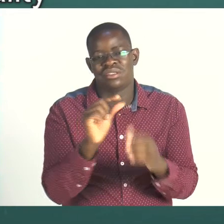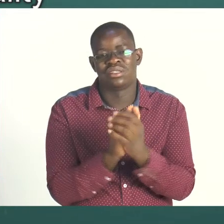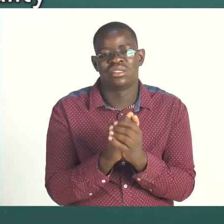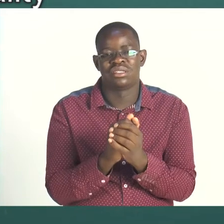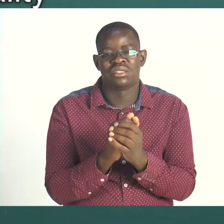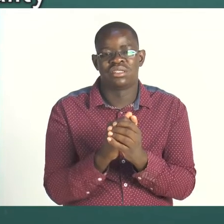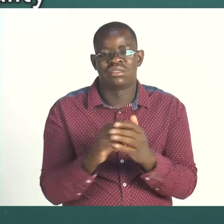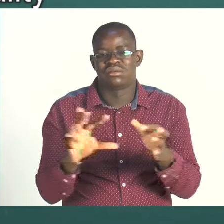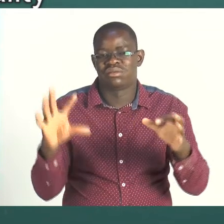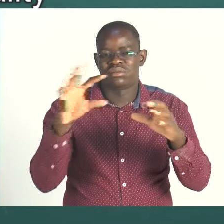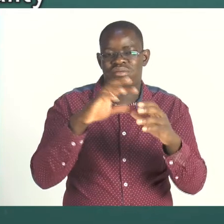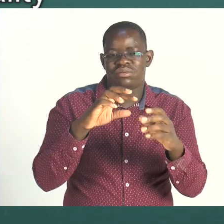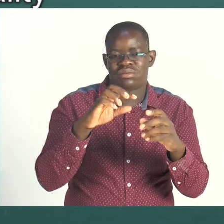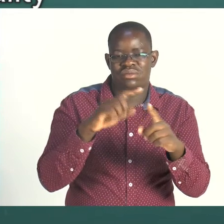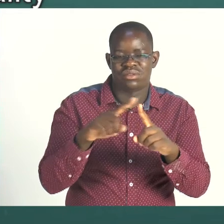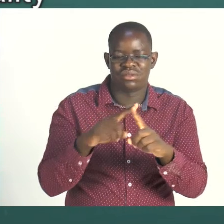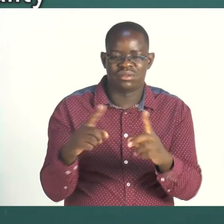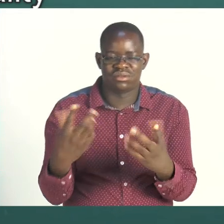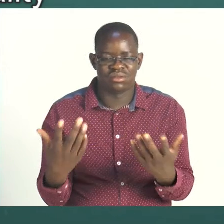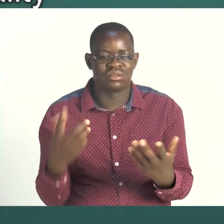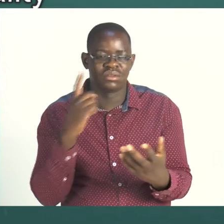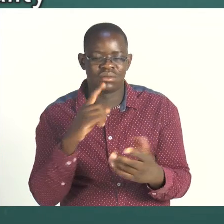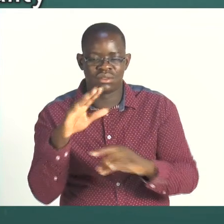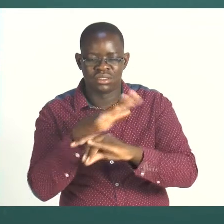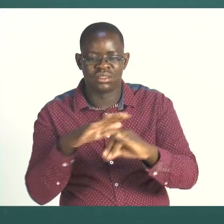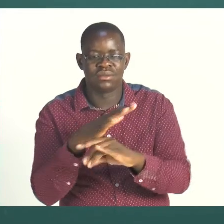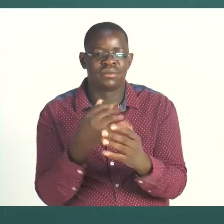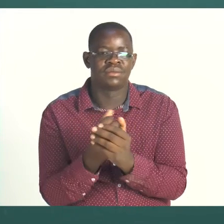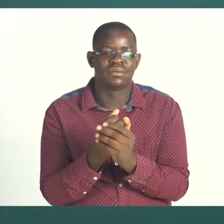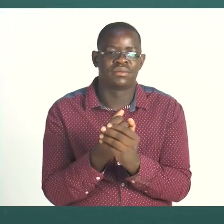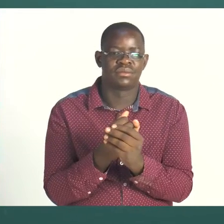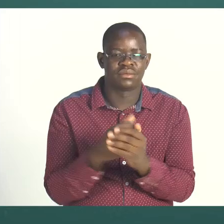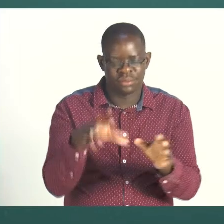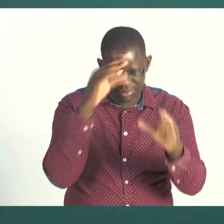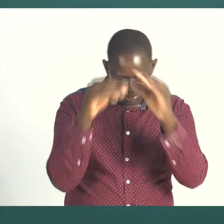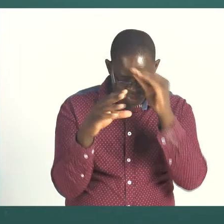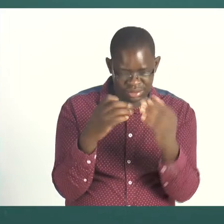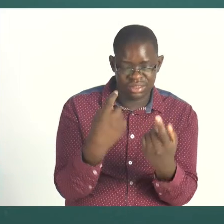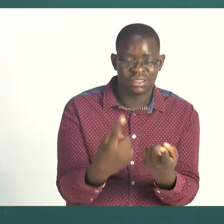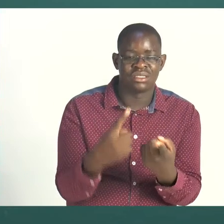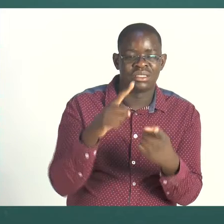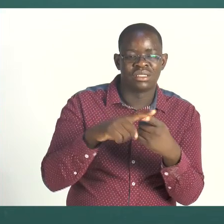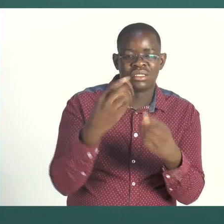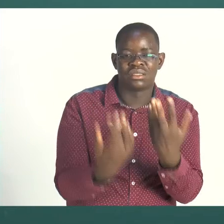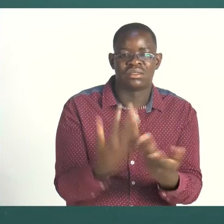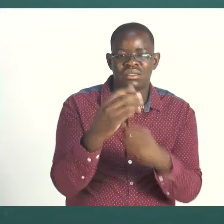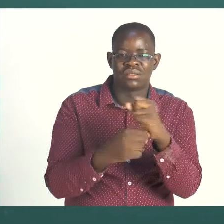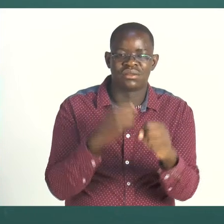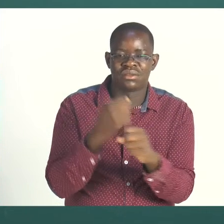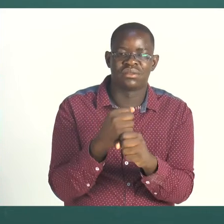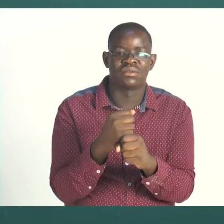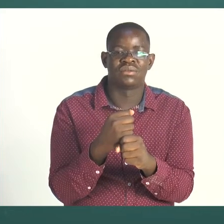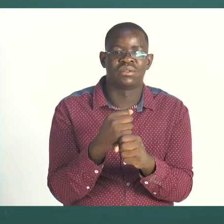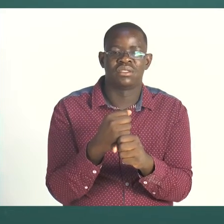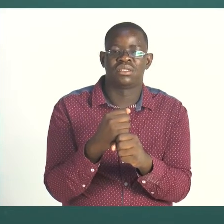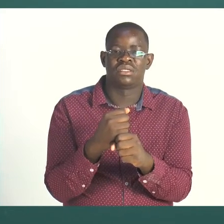uncontrolled breeding results in low-quality animals. We have also learned that annual grasses complete their life